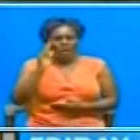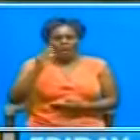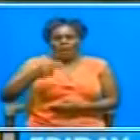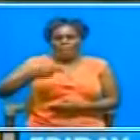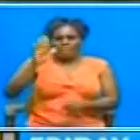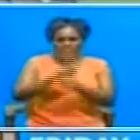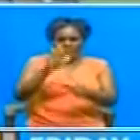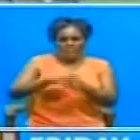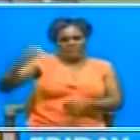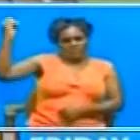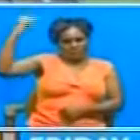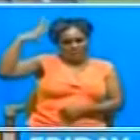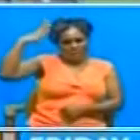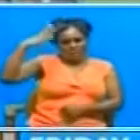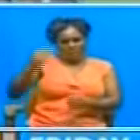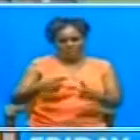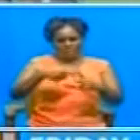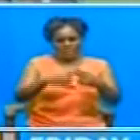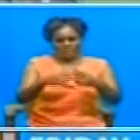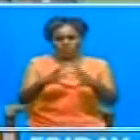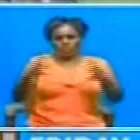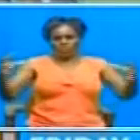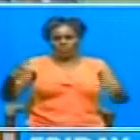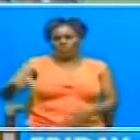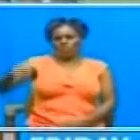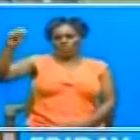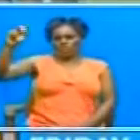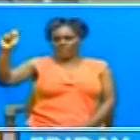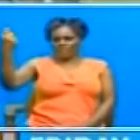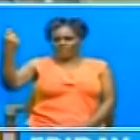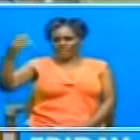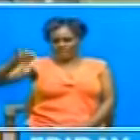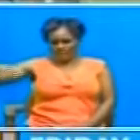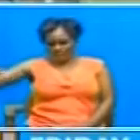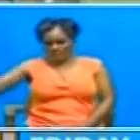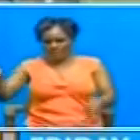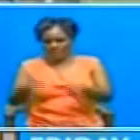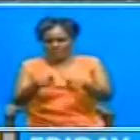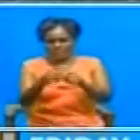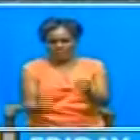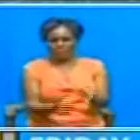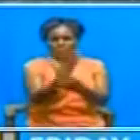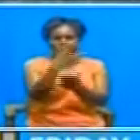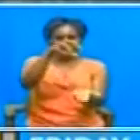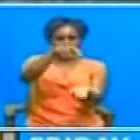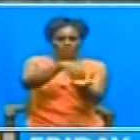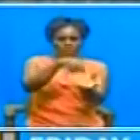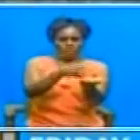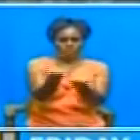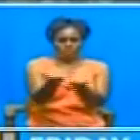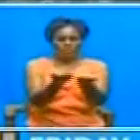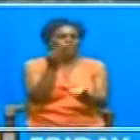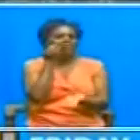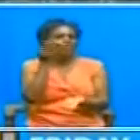electricity is expected to spur industrial growth in the Northern Kenya county. KETRACO has also established a substation to serve the needs of